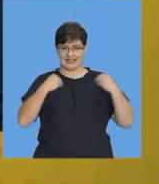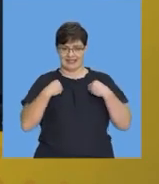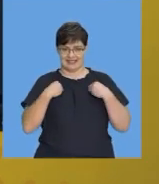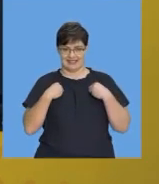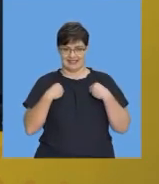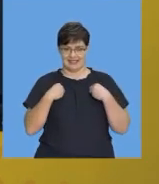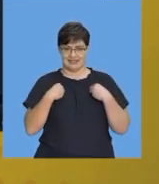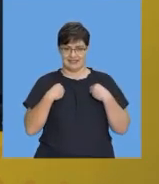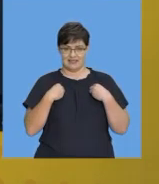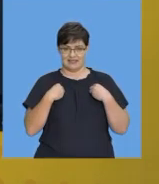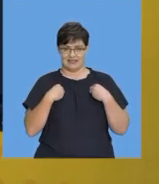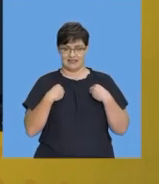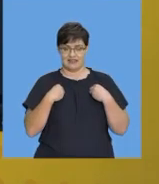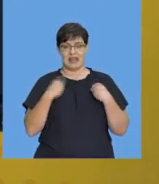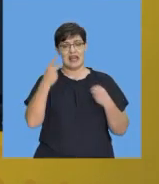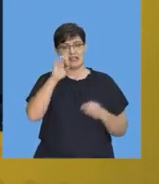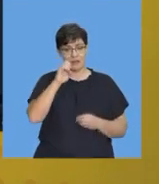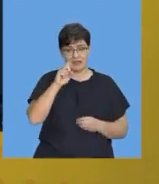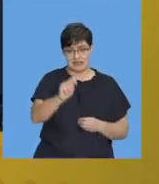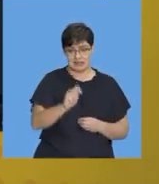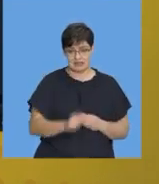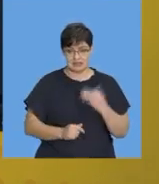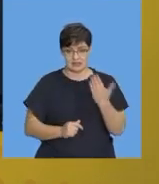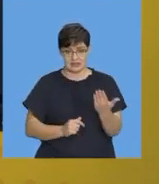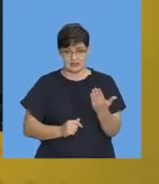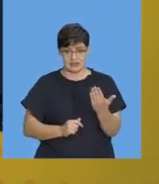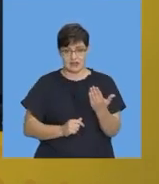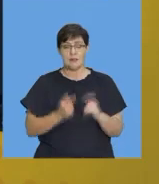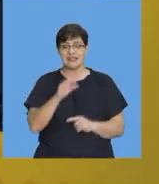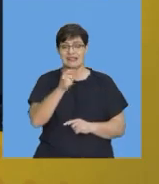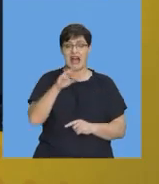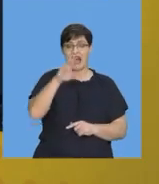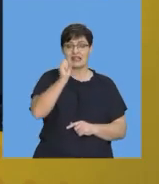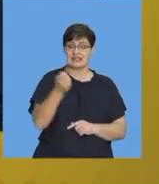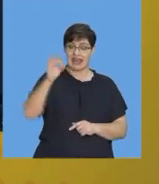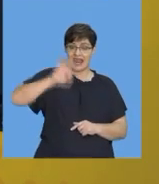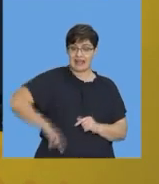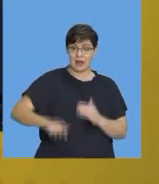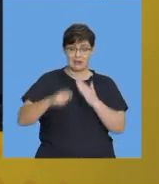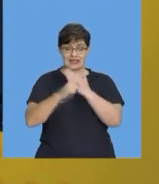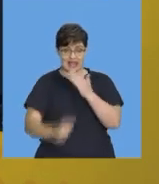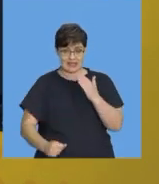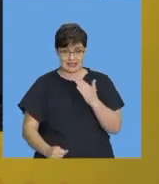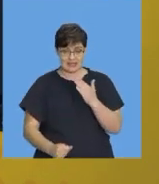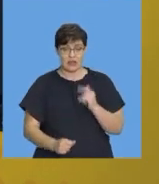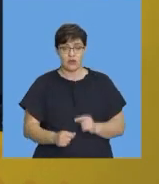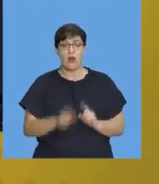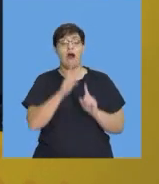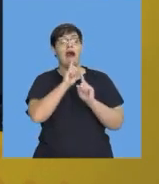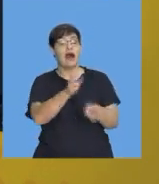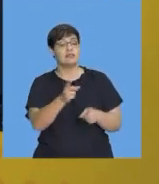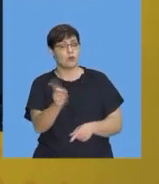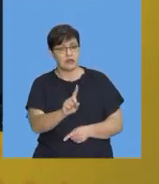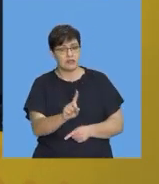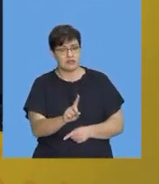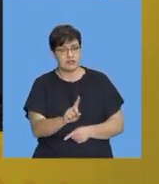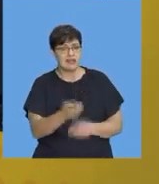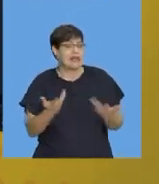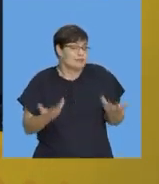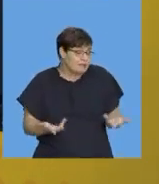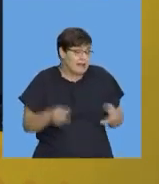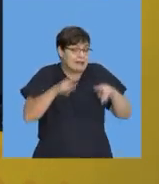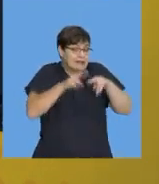asset, debit side. But when it comes to SARS income tax, your answer should be,